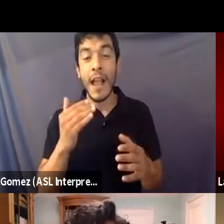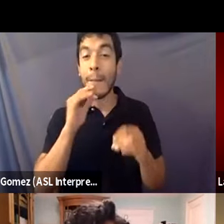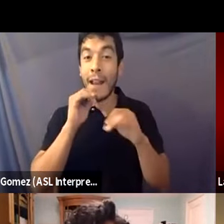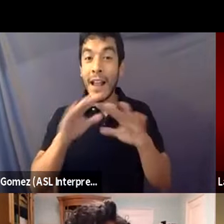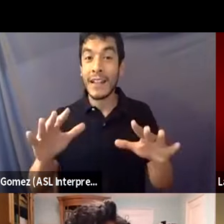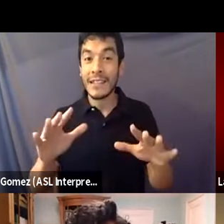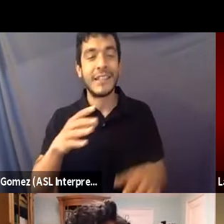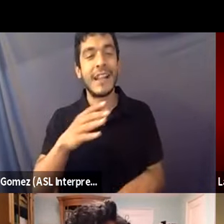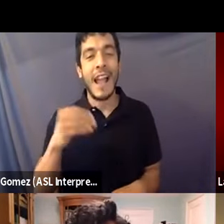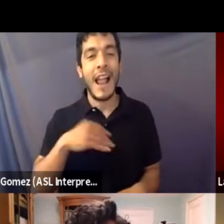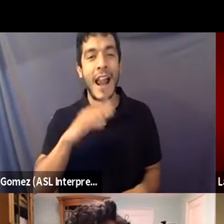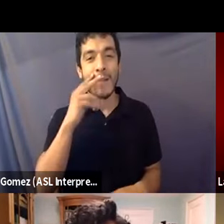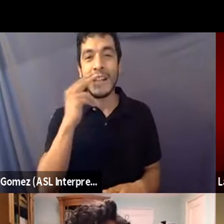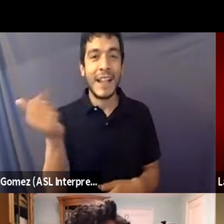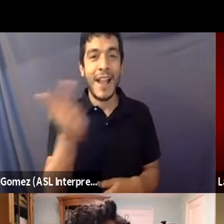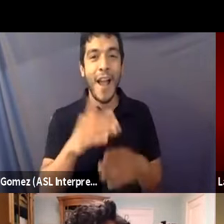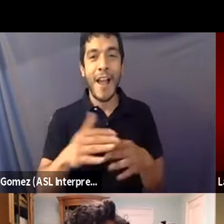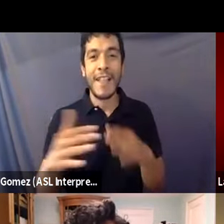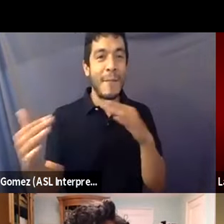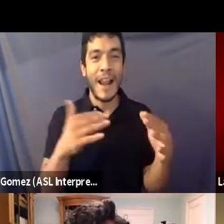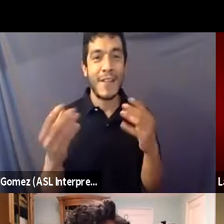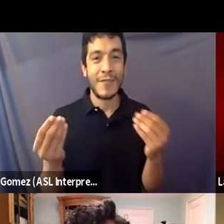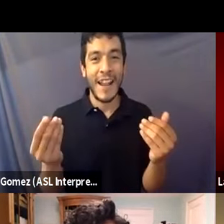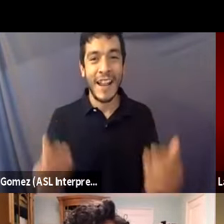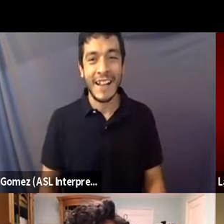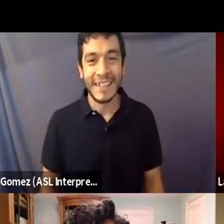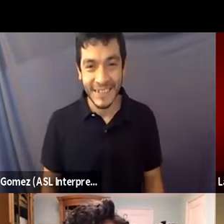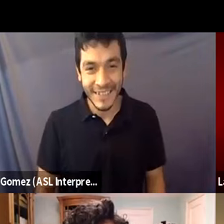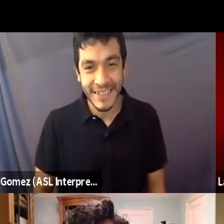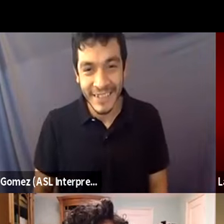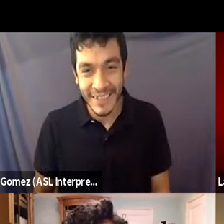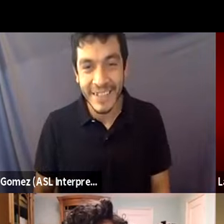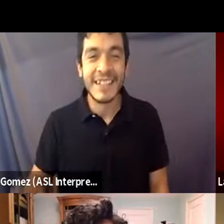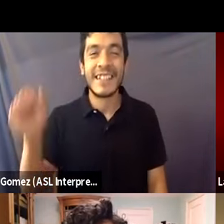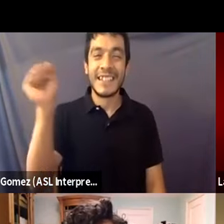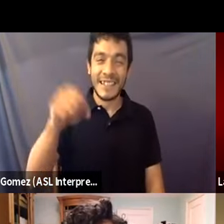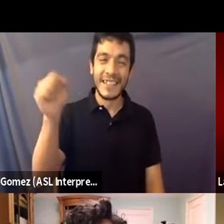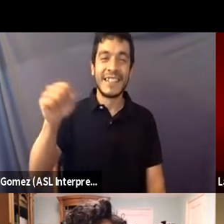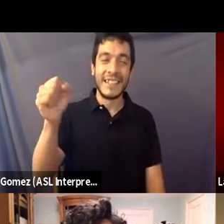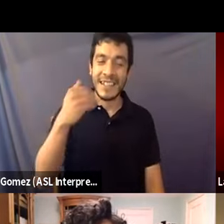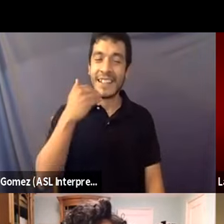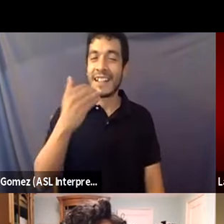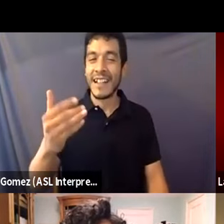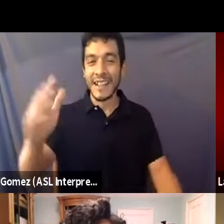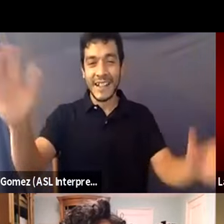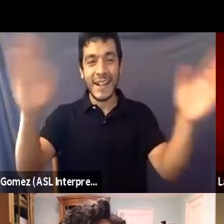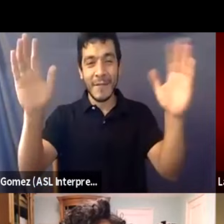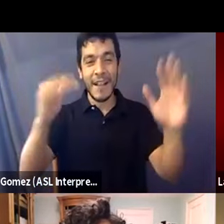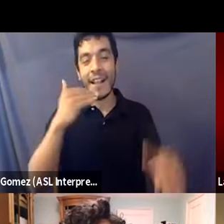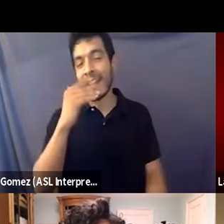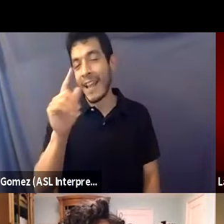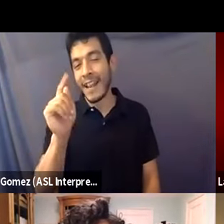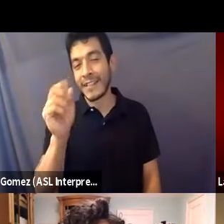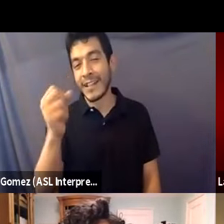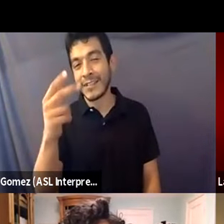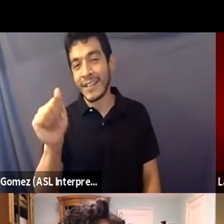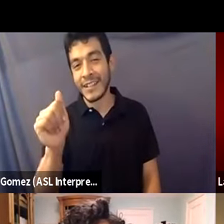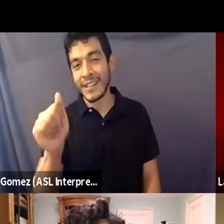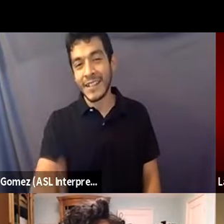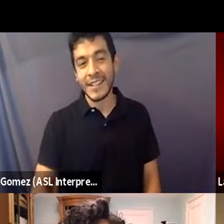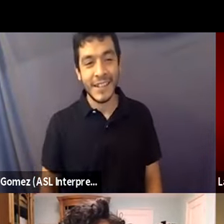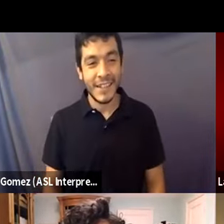will, I'll see y'all on the battleground. Yes. Thank you. Bye. Thank you, Latasha. Thank you. And Marge